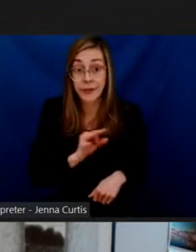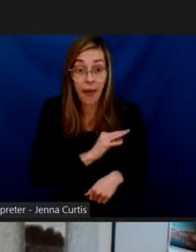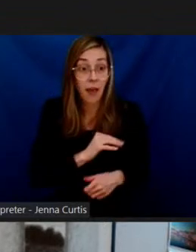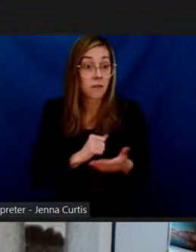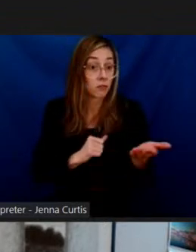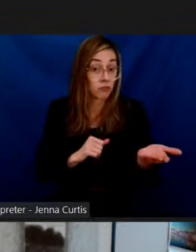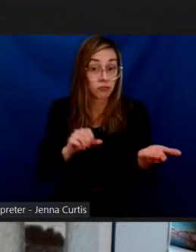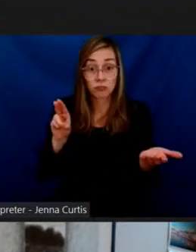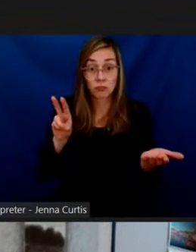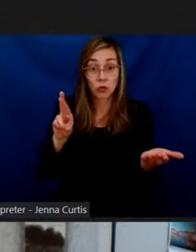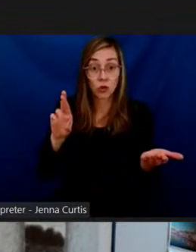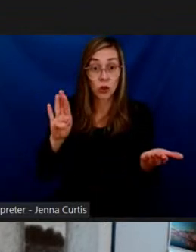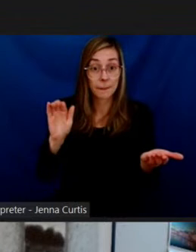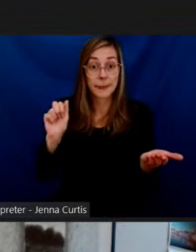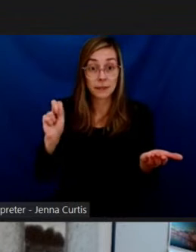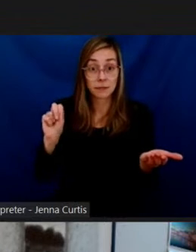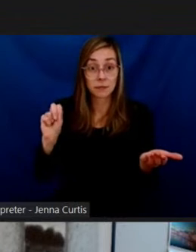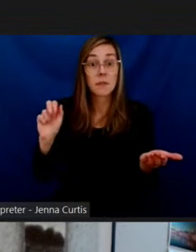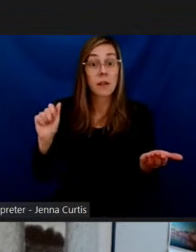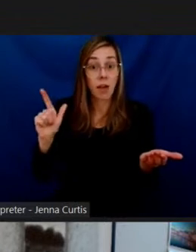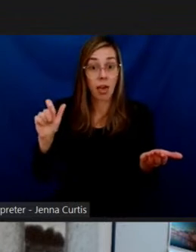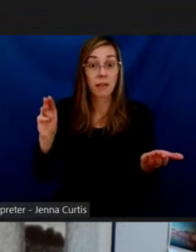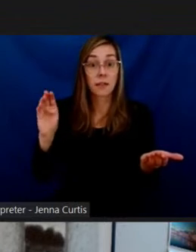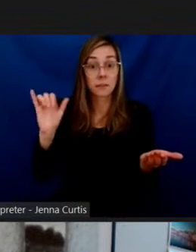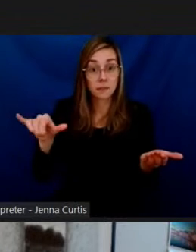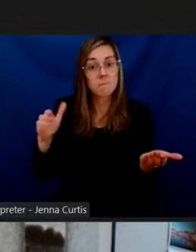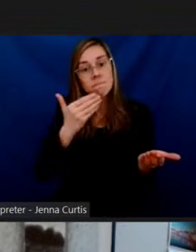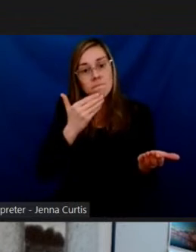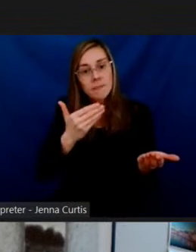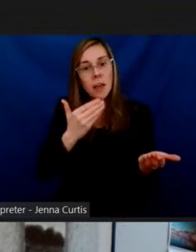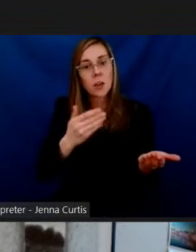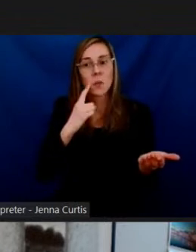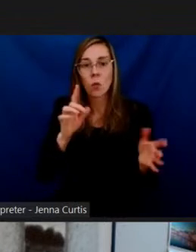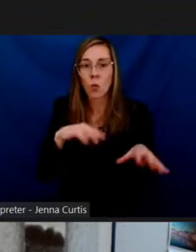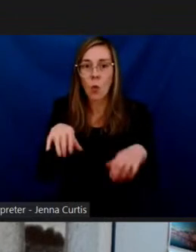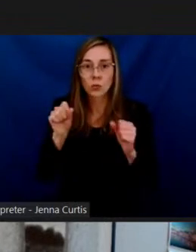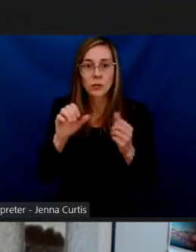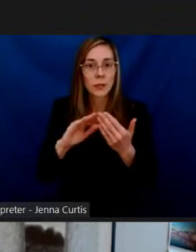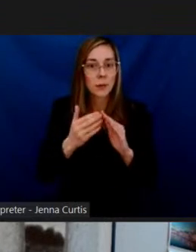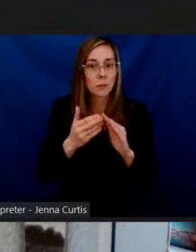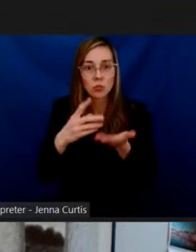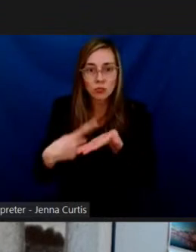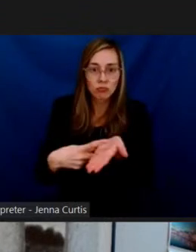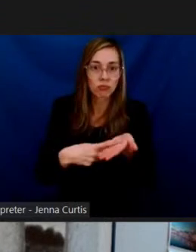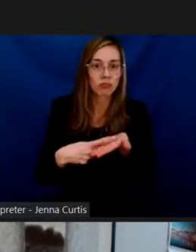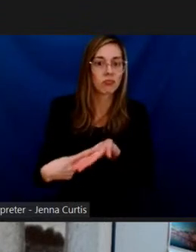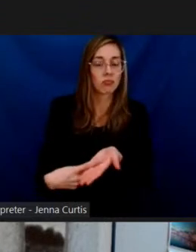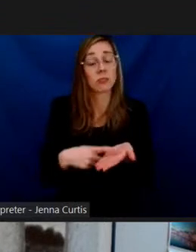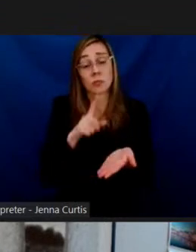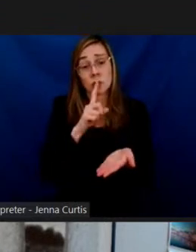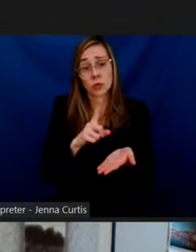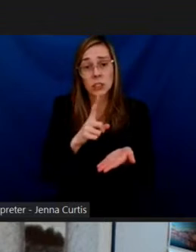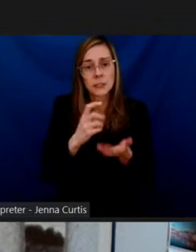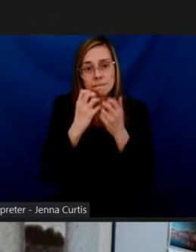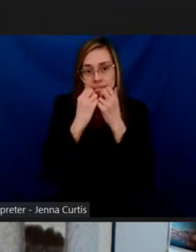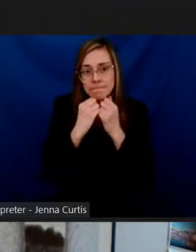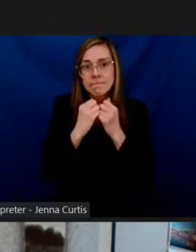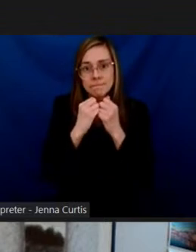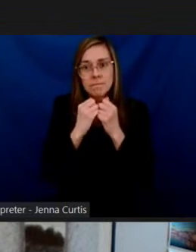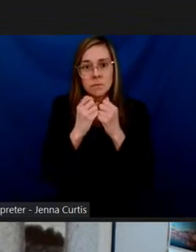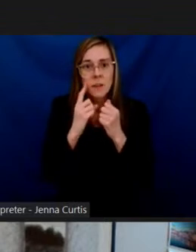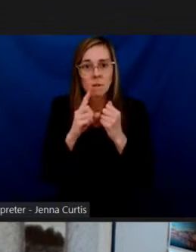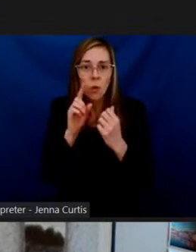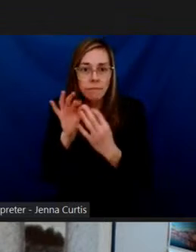Alchemy for holding these community sessions. I really value being able to ask questions and provide